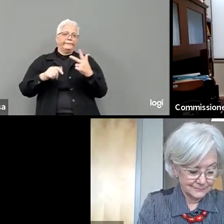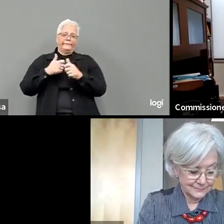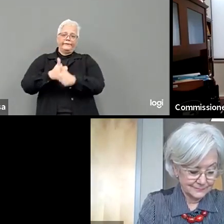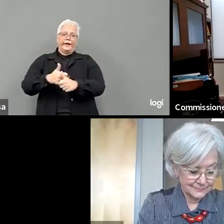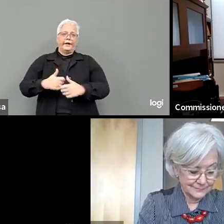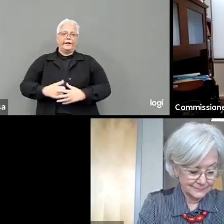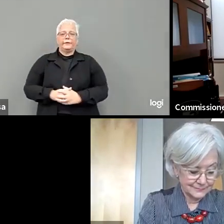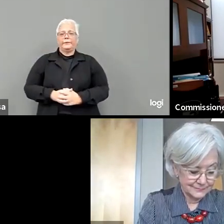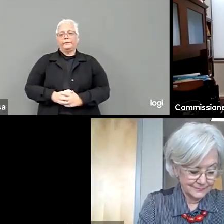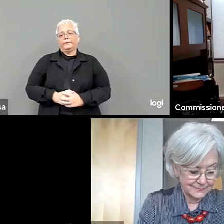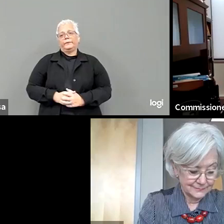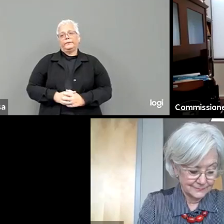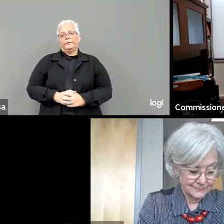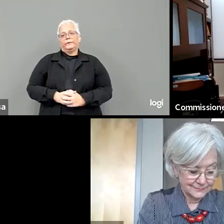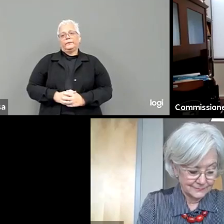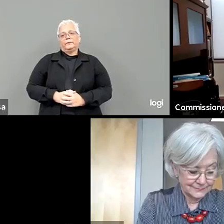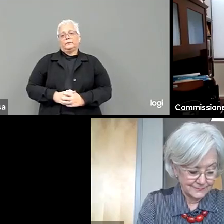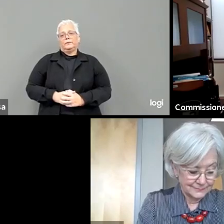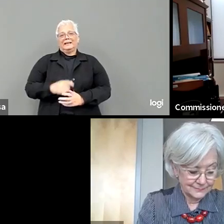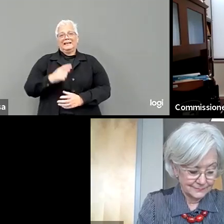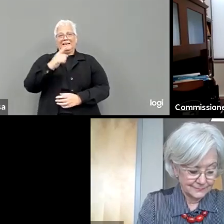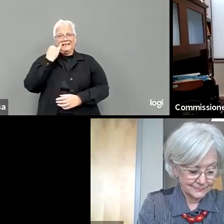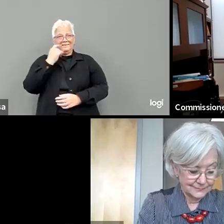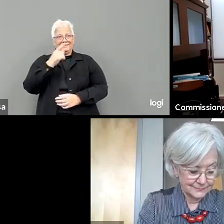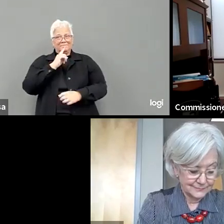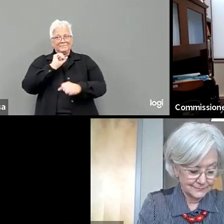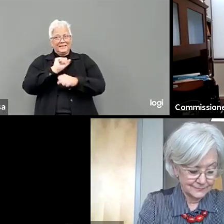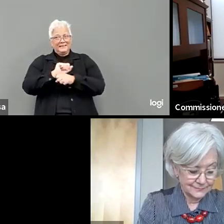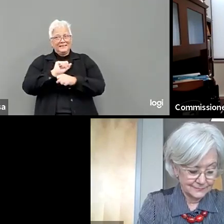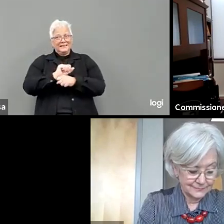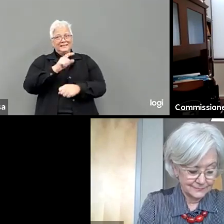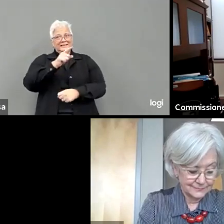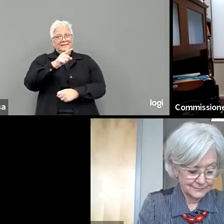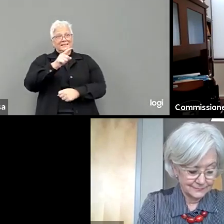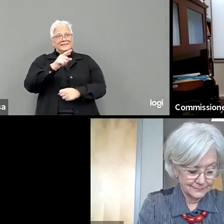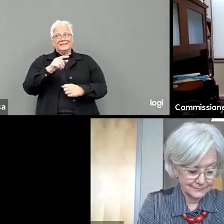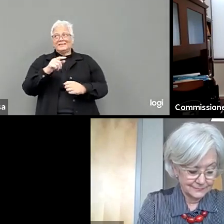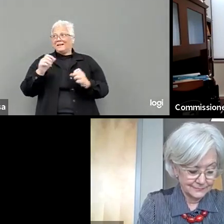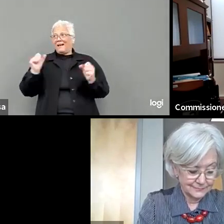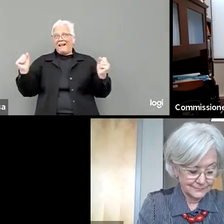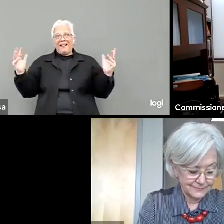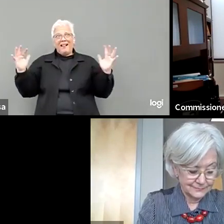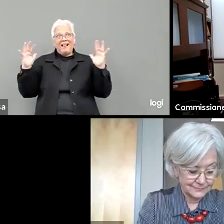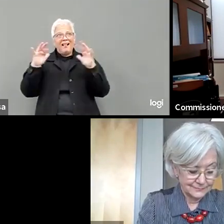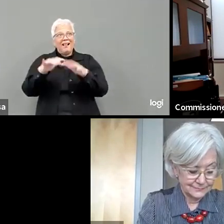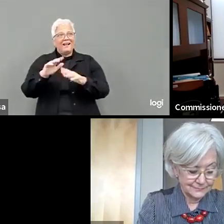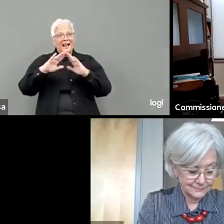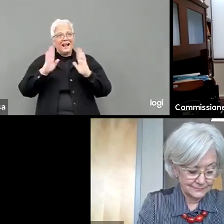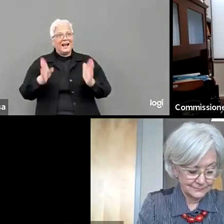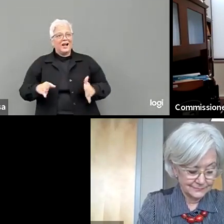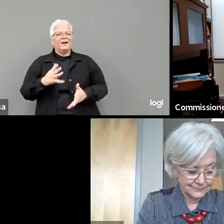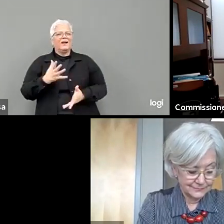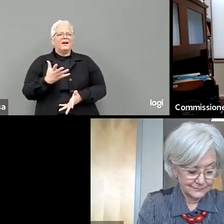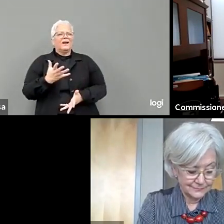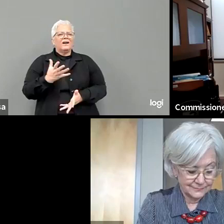to have a gathering, please keep the number as low as possible and make sure that all your guests follow the 3W